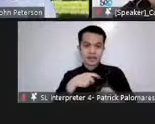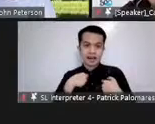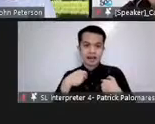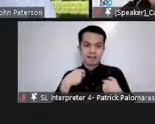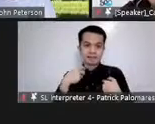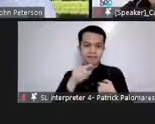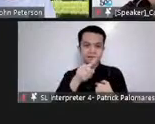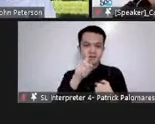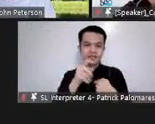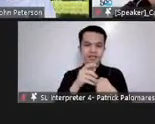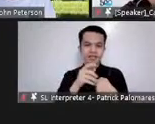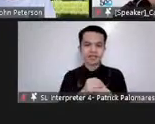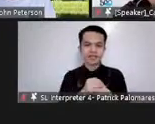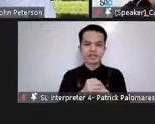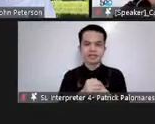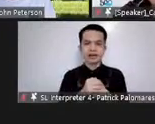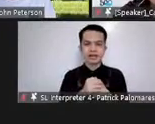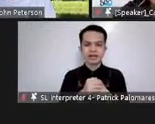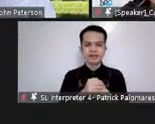for